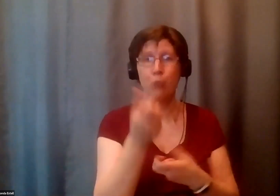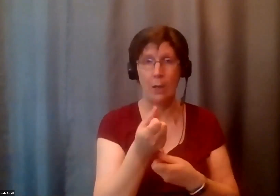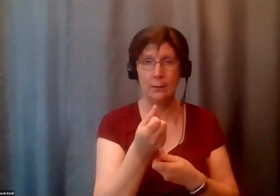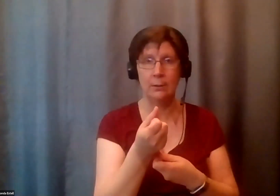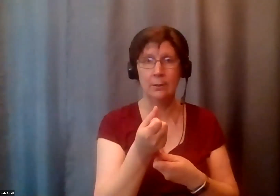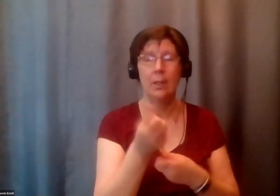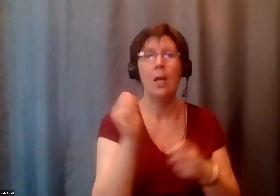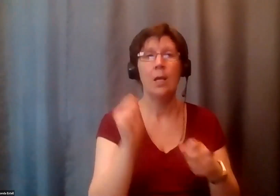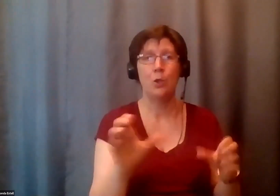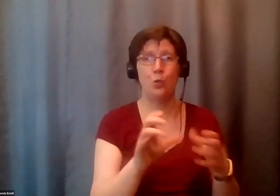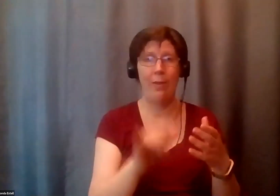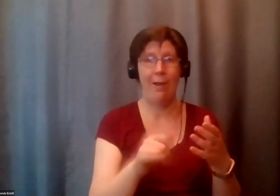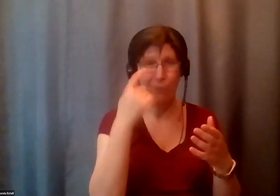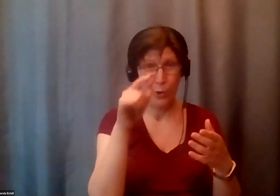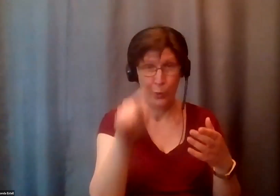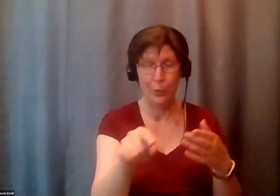can do that for you,